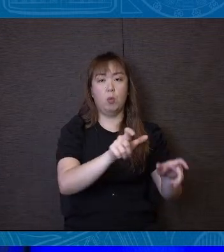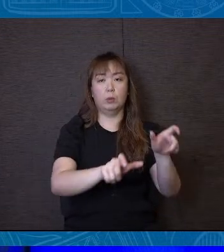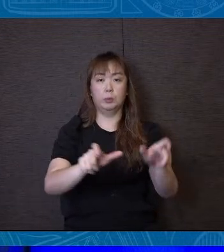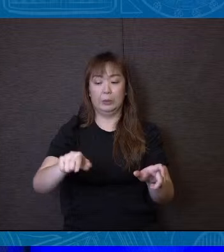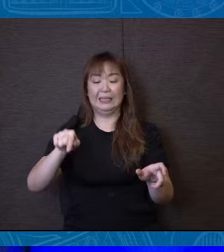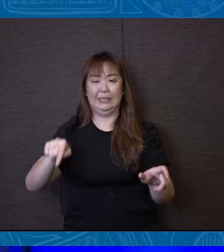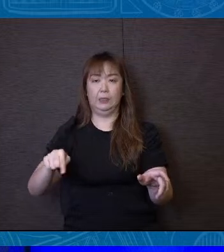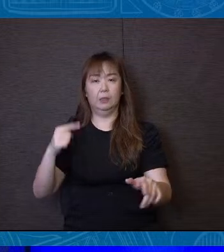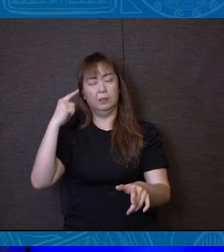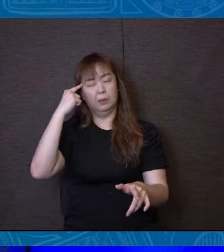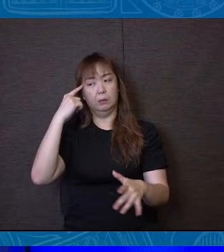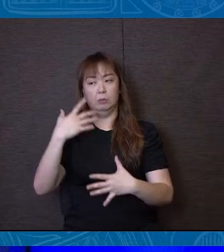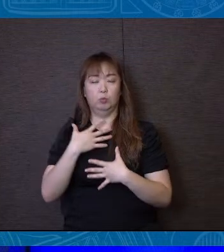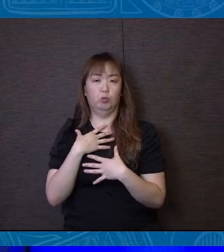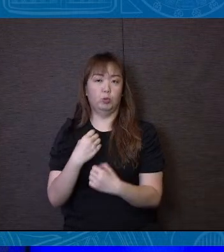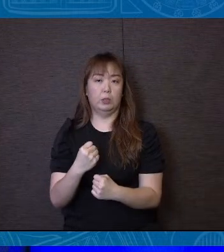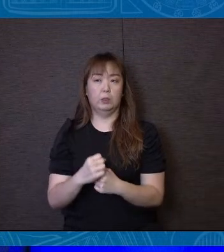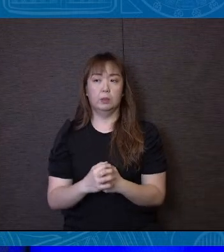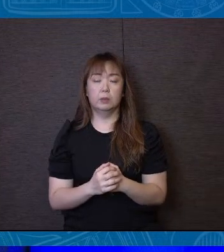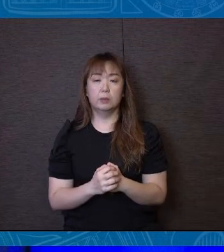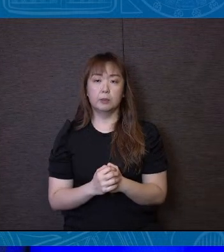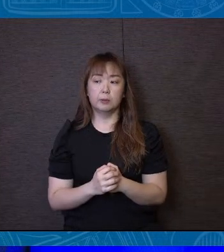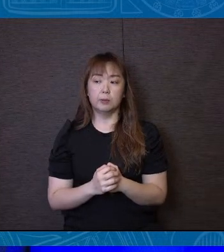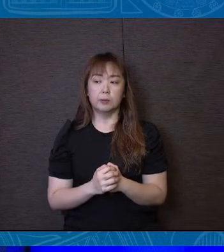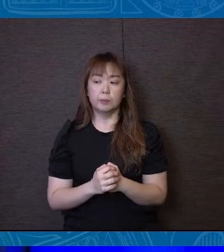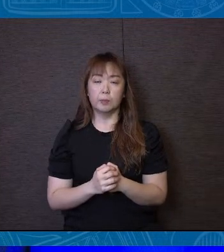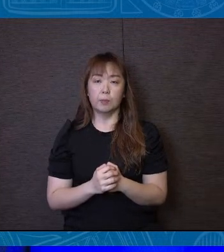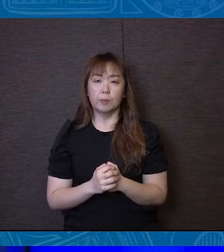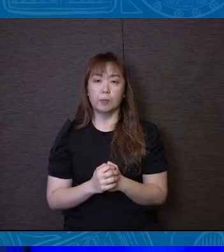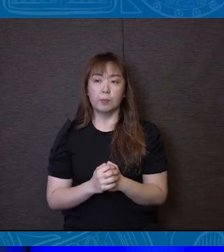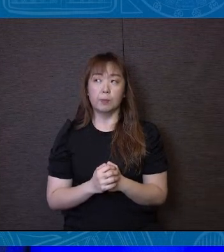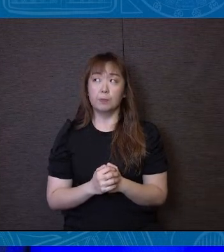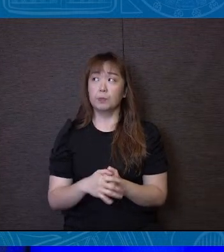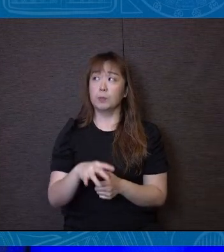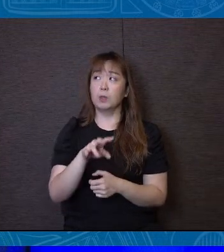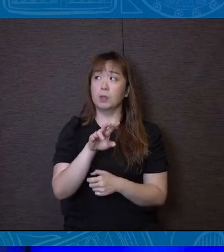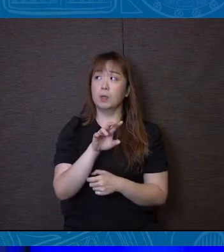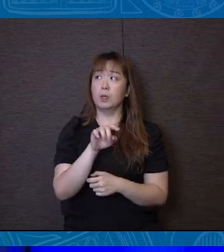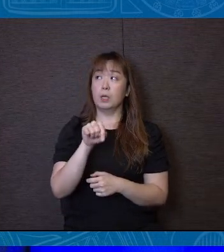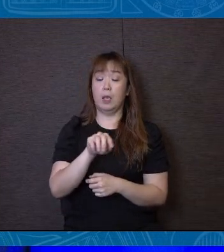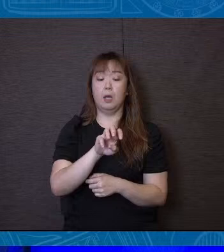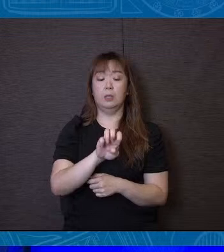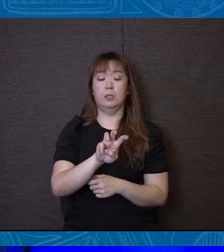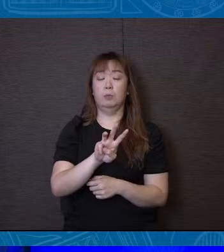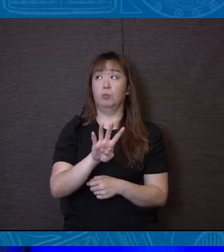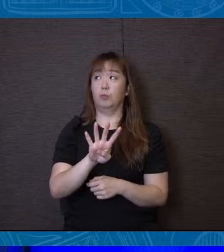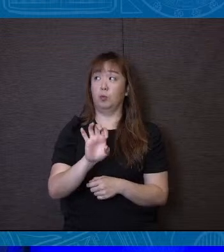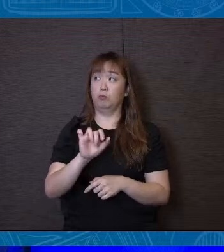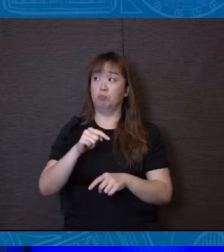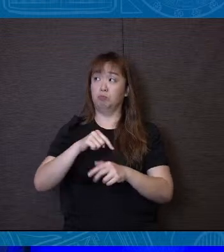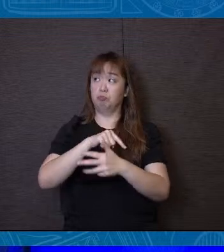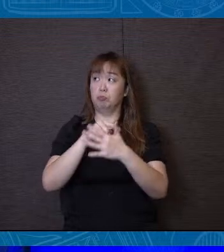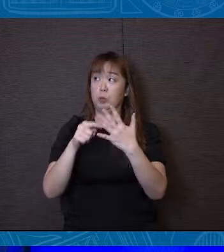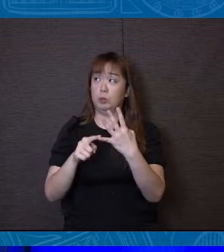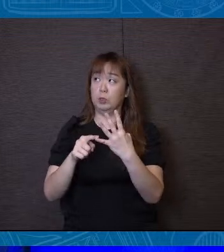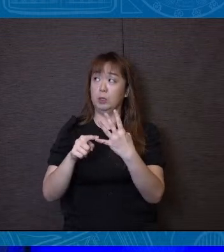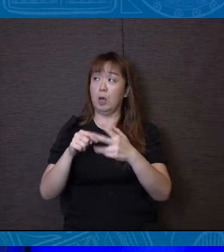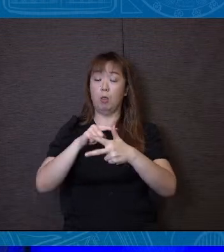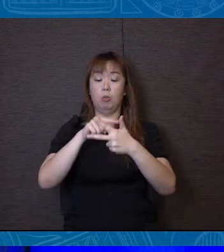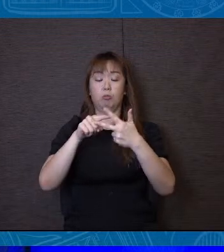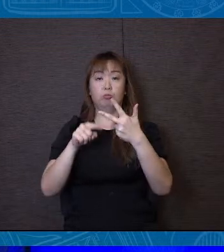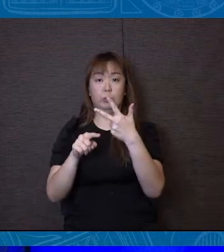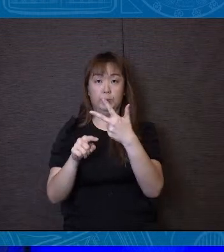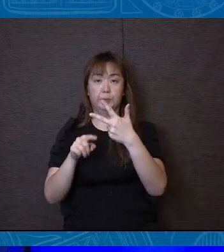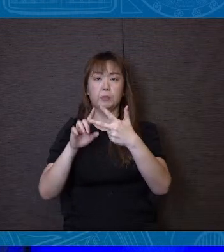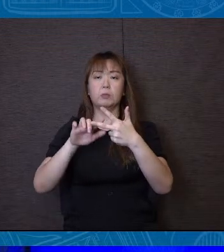trust. So under this, we have different assistances that we can deliver. So just to, on the